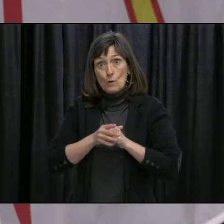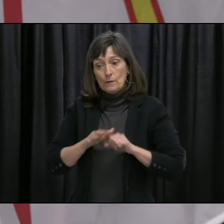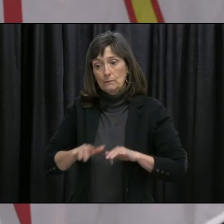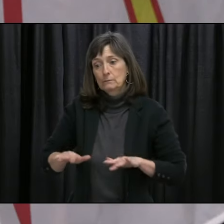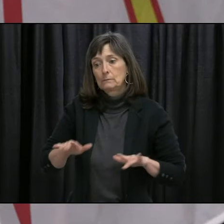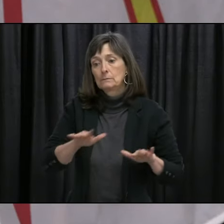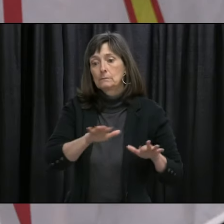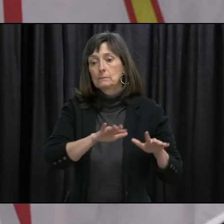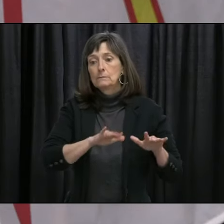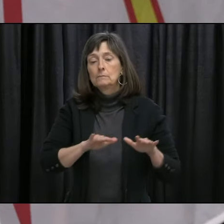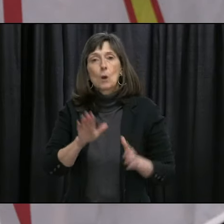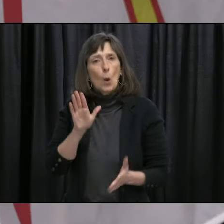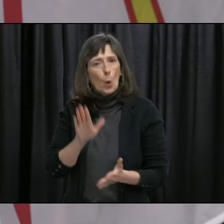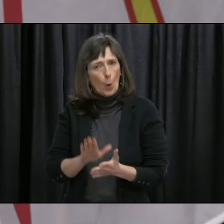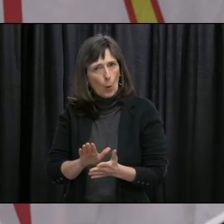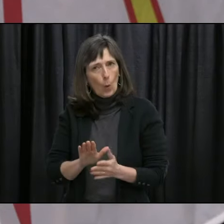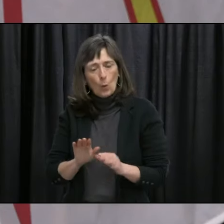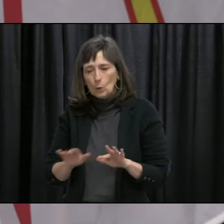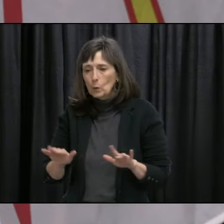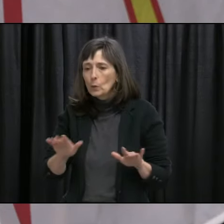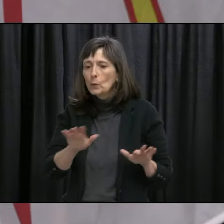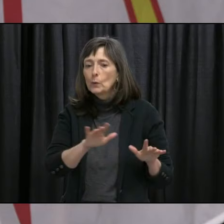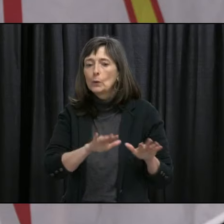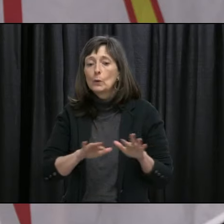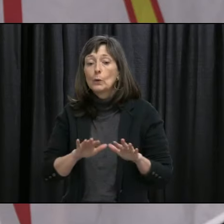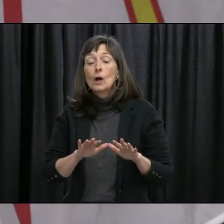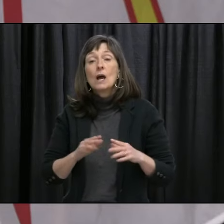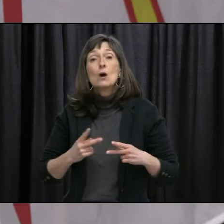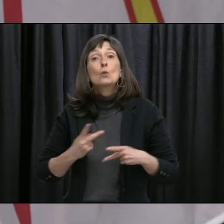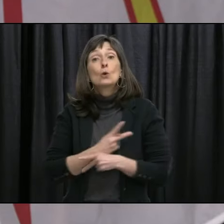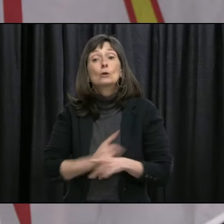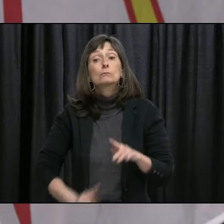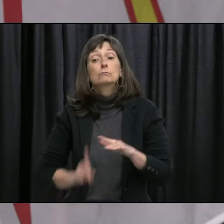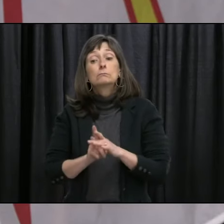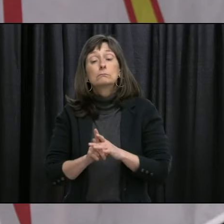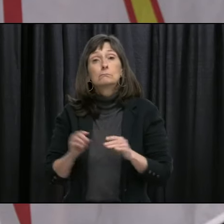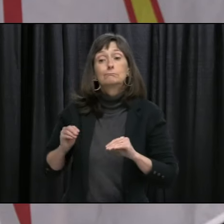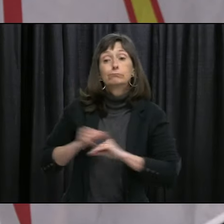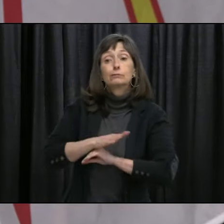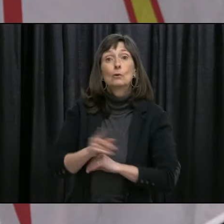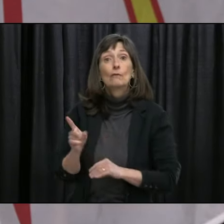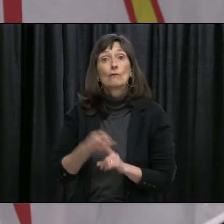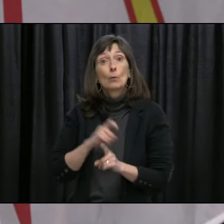low, and we want to keep that low, and our biggest risk is importation.